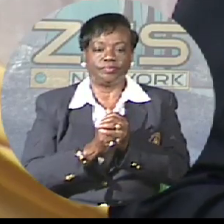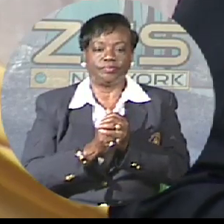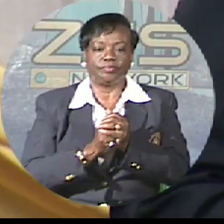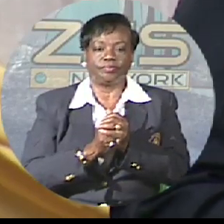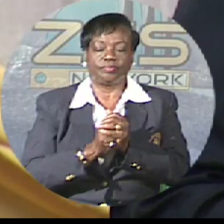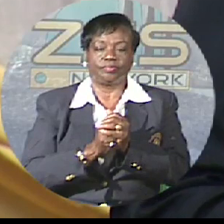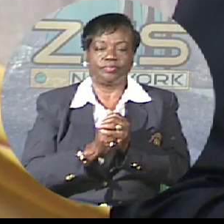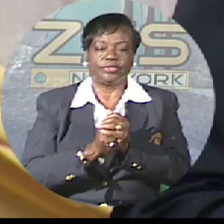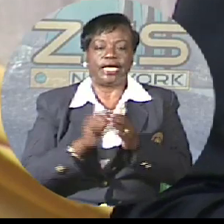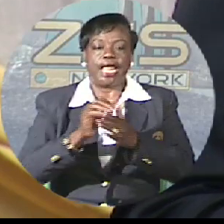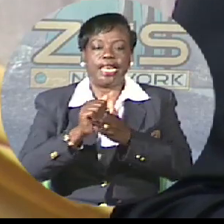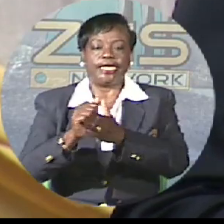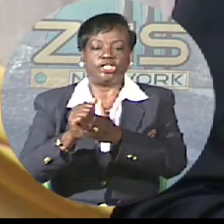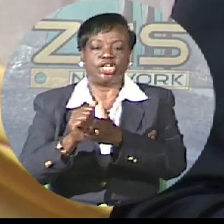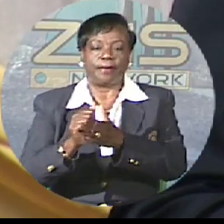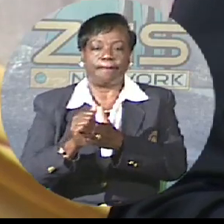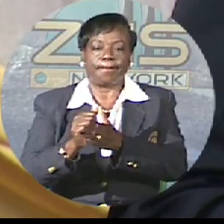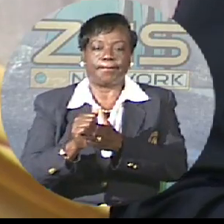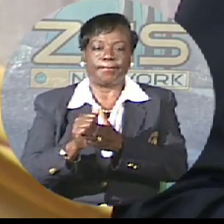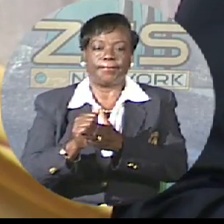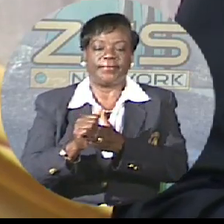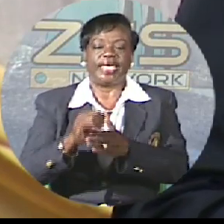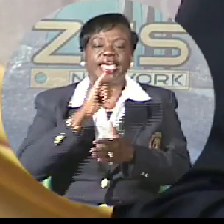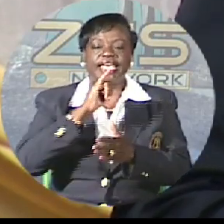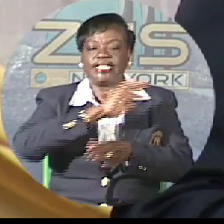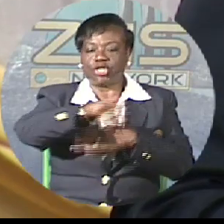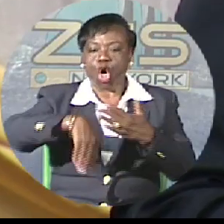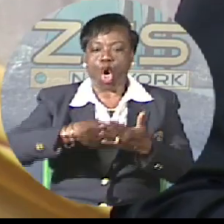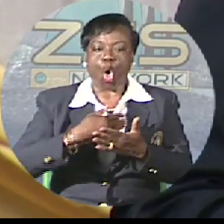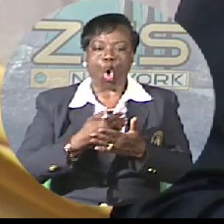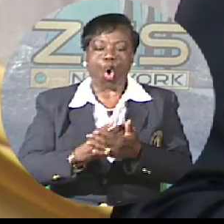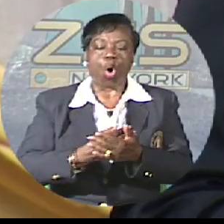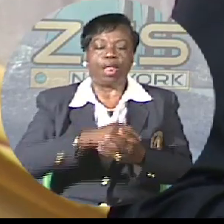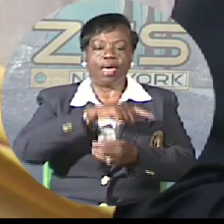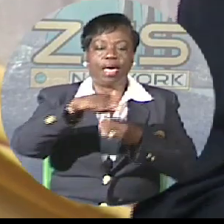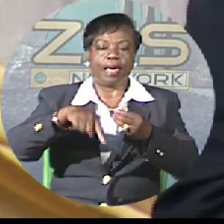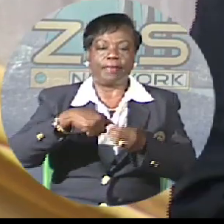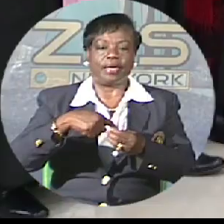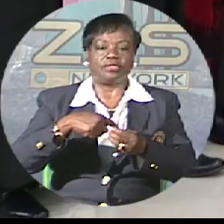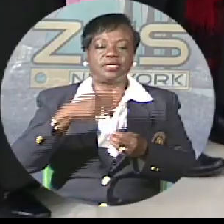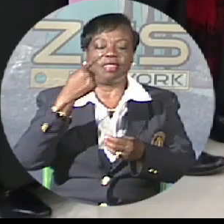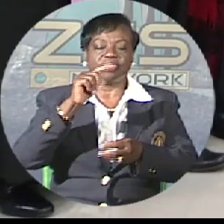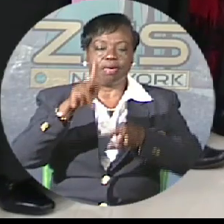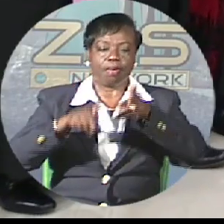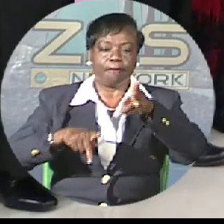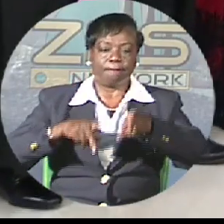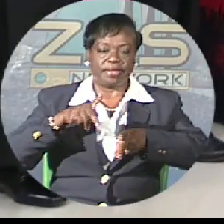Leadership is all about the people.